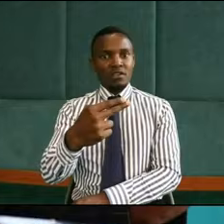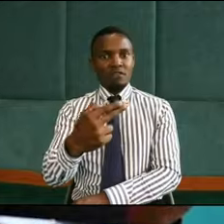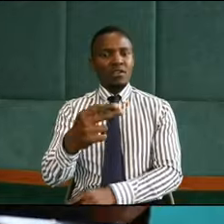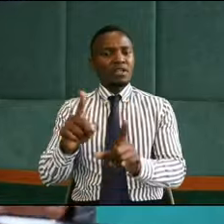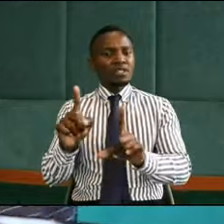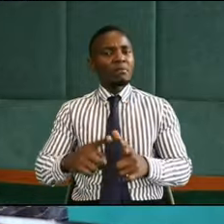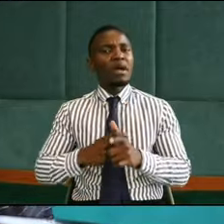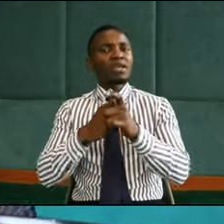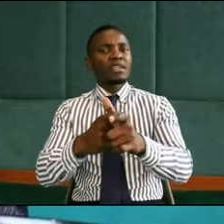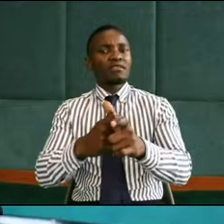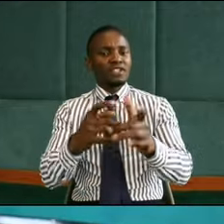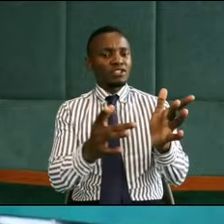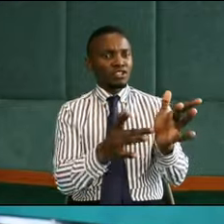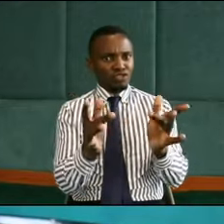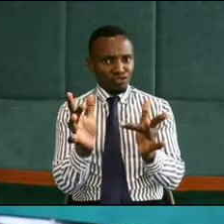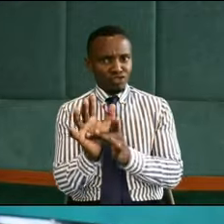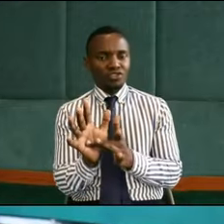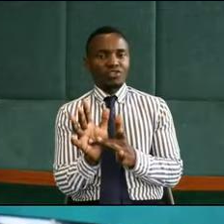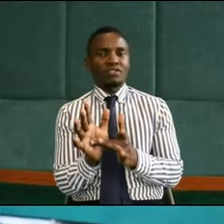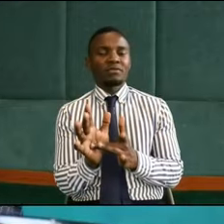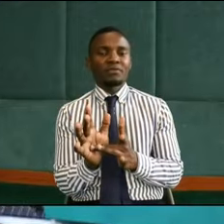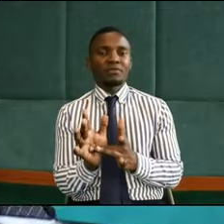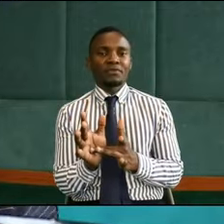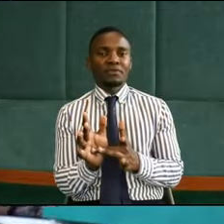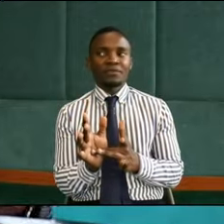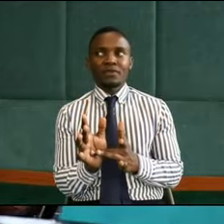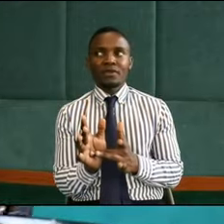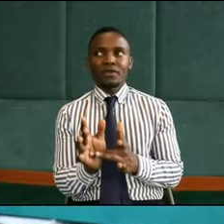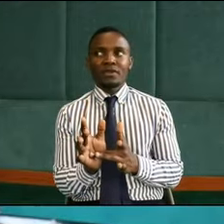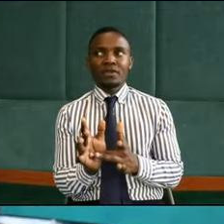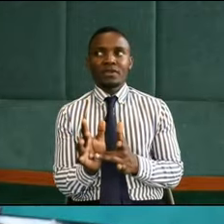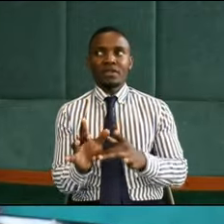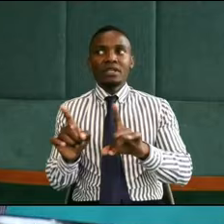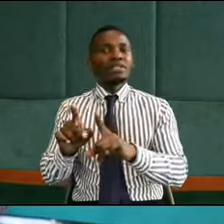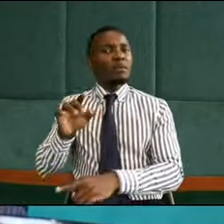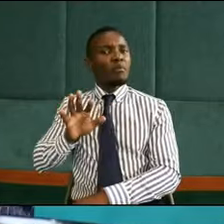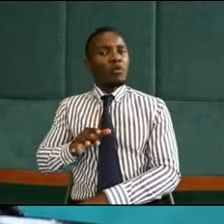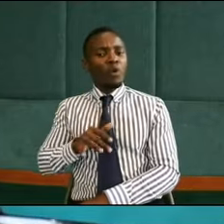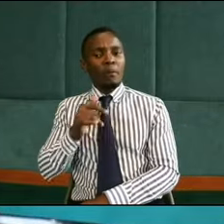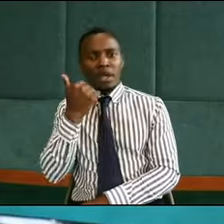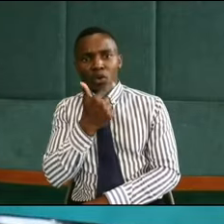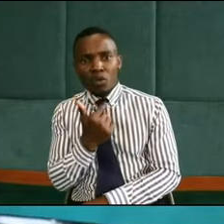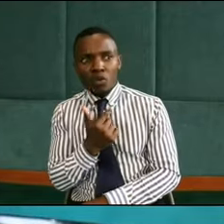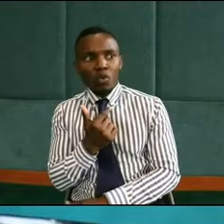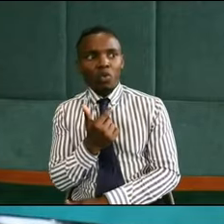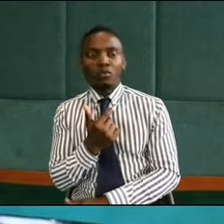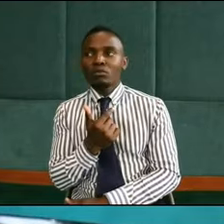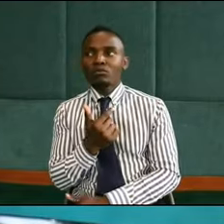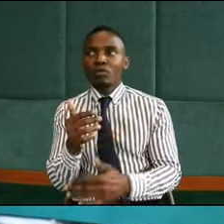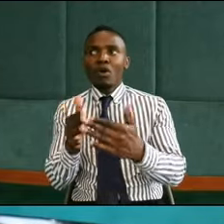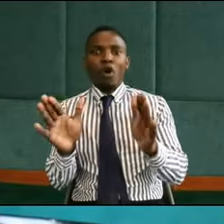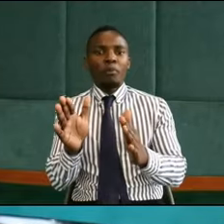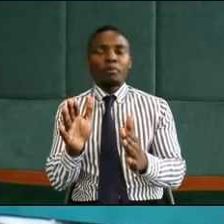his cold and unconscious form. The women who went to the tomb early in the morning, they brought